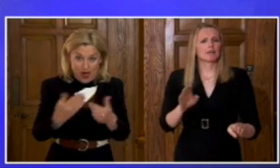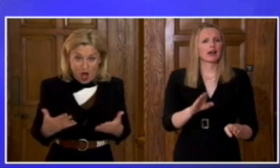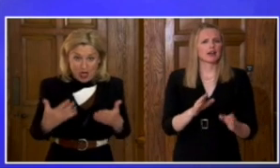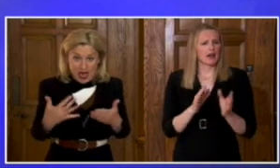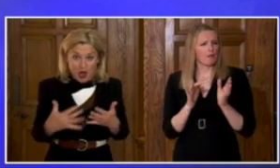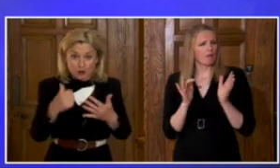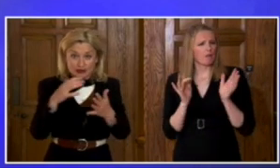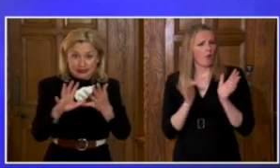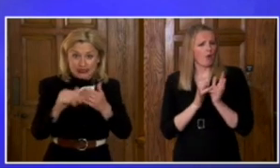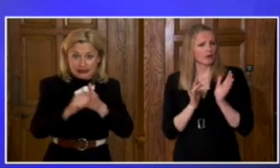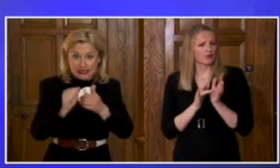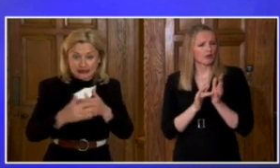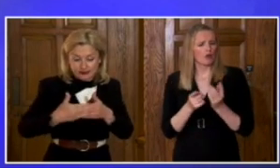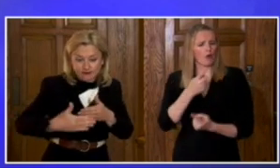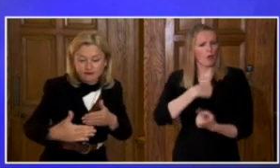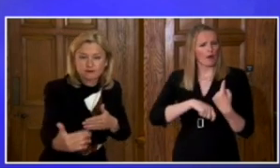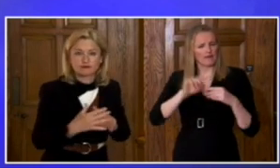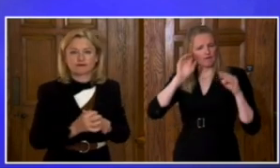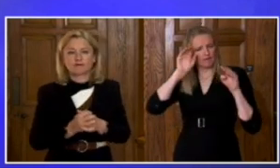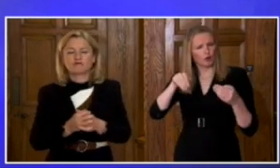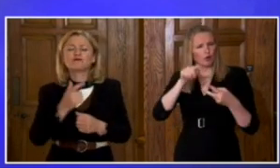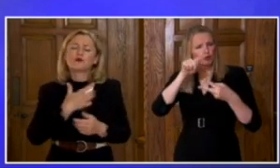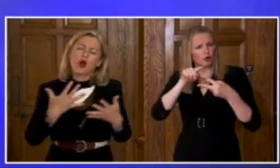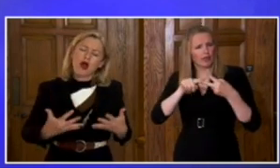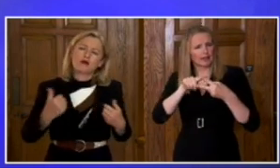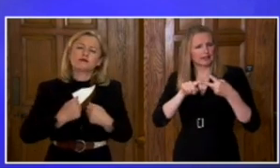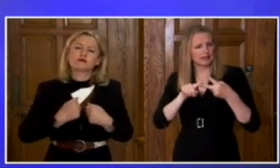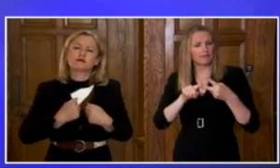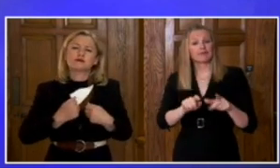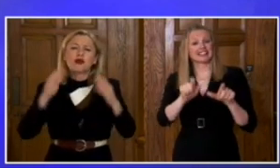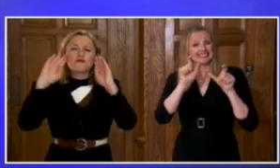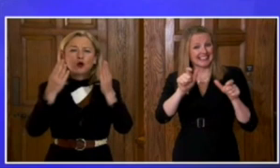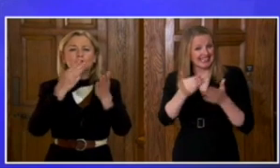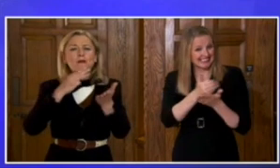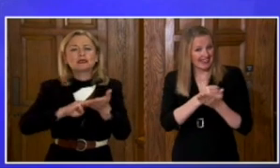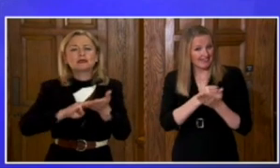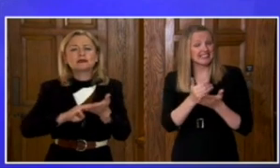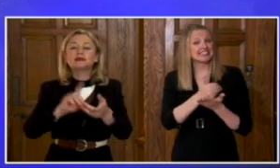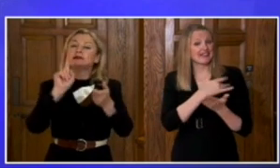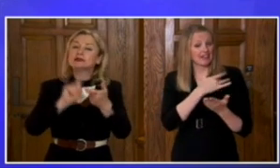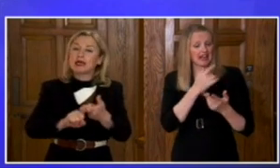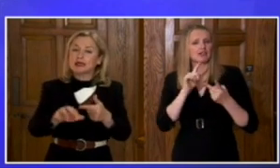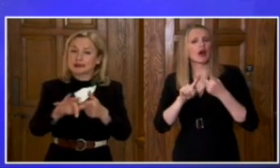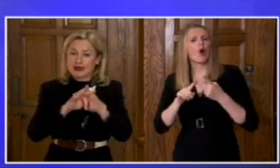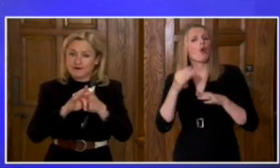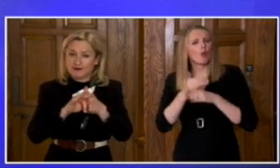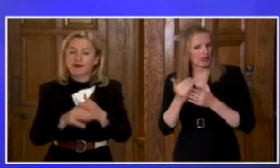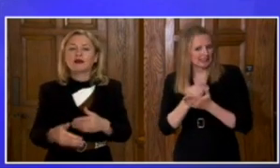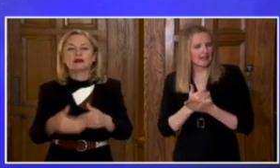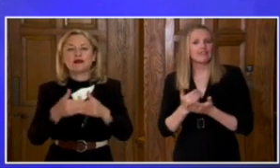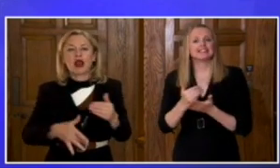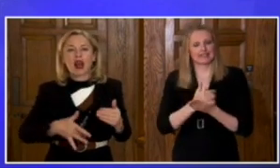will also focus on 2 themes from now on: stay safe, save lives, and work safe, save